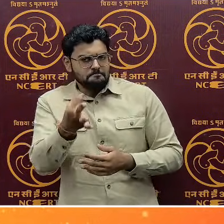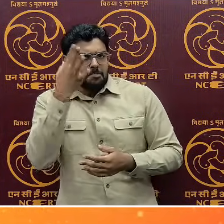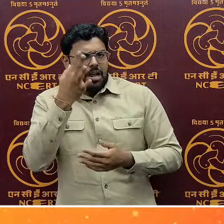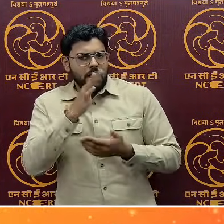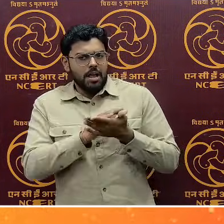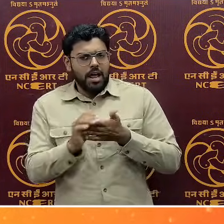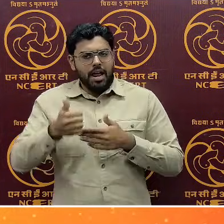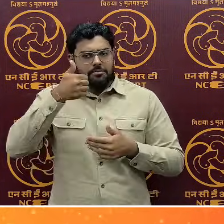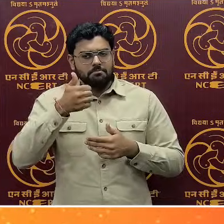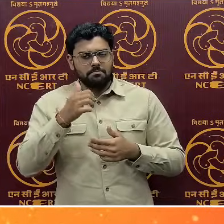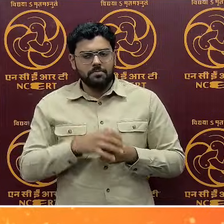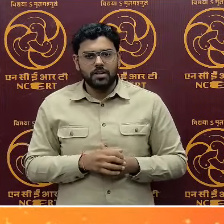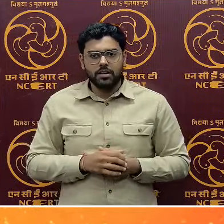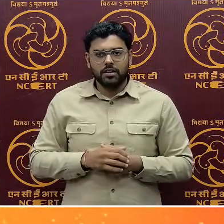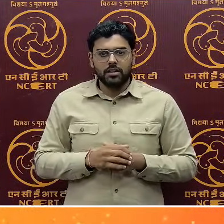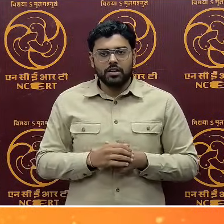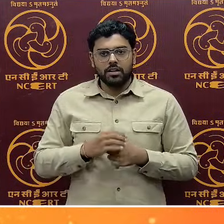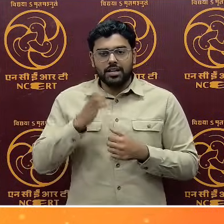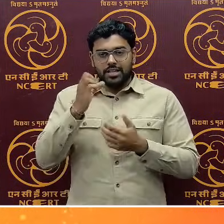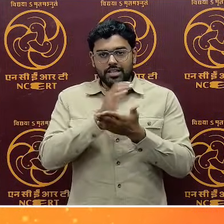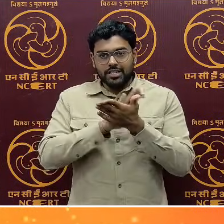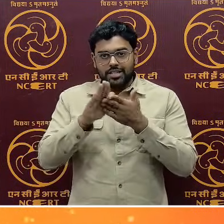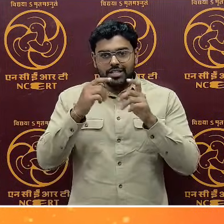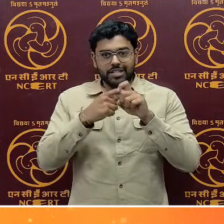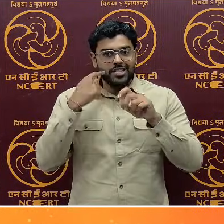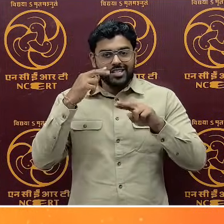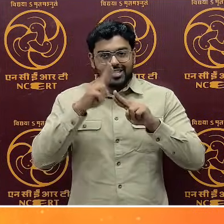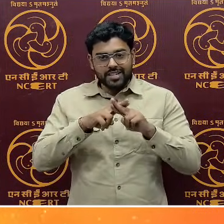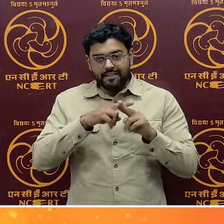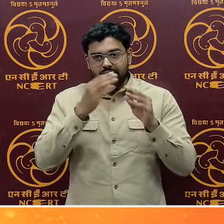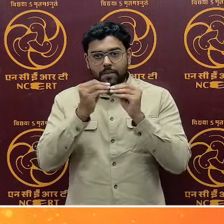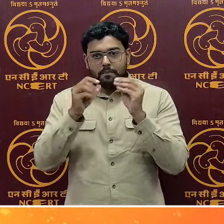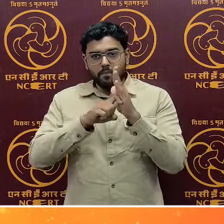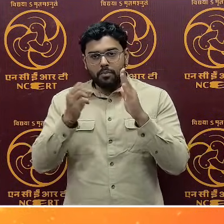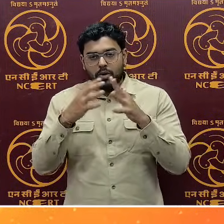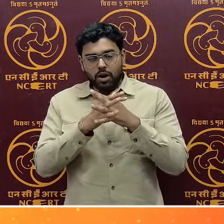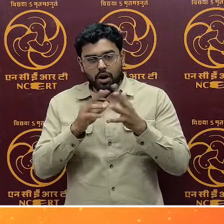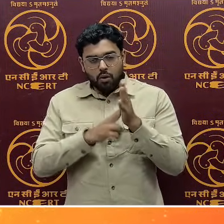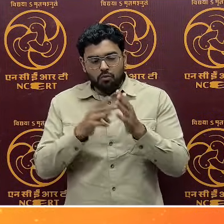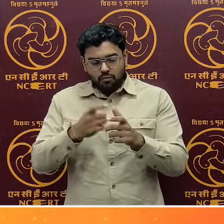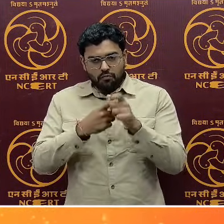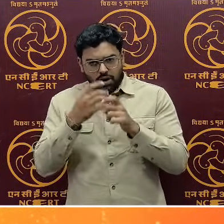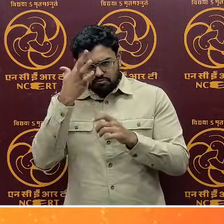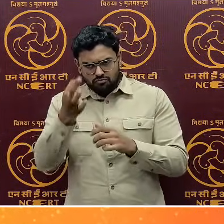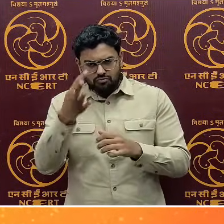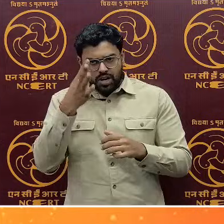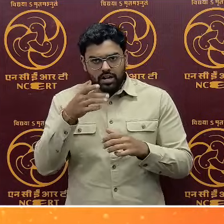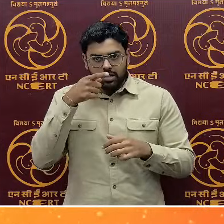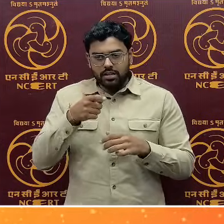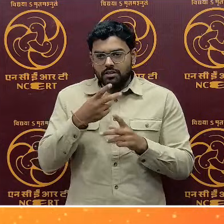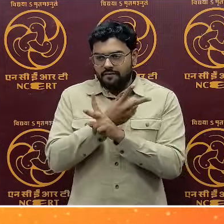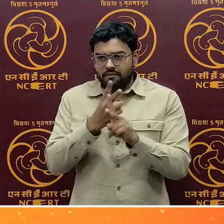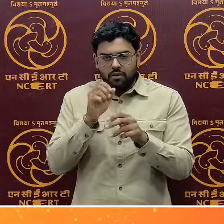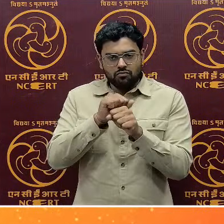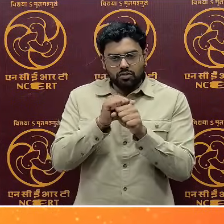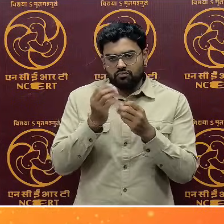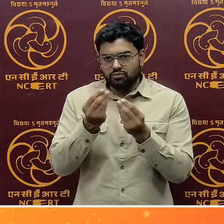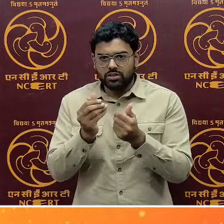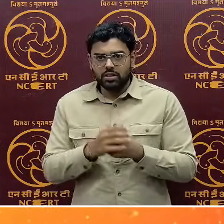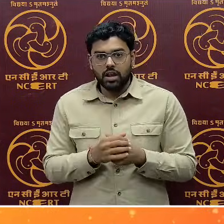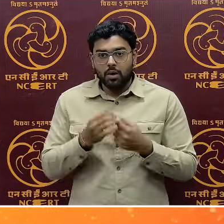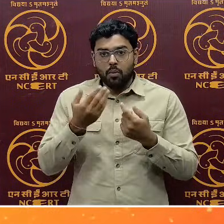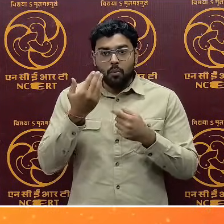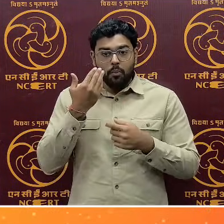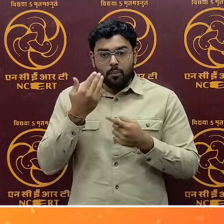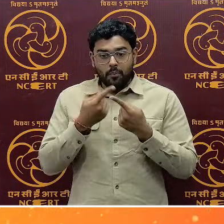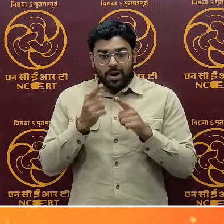country. Chief Brown was smart and quick. He didn't sit around and worry. When he came